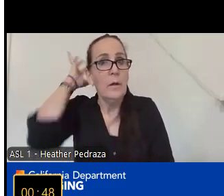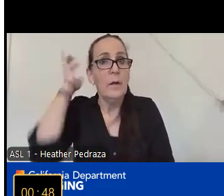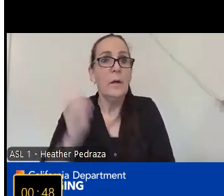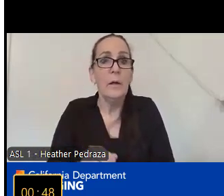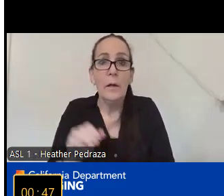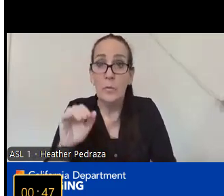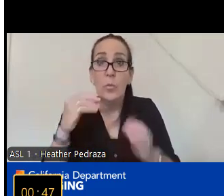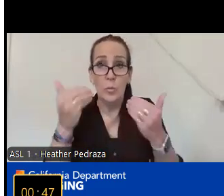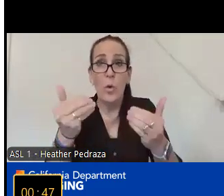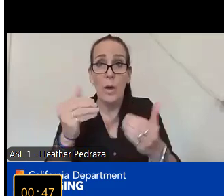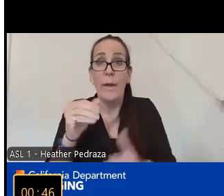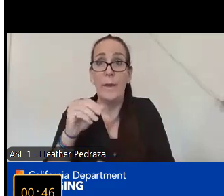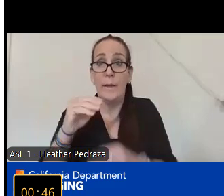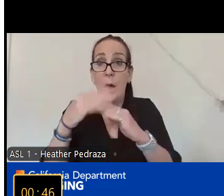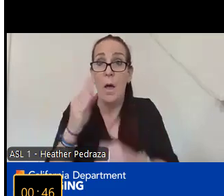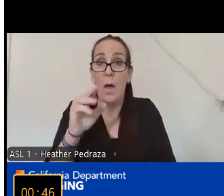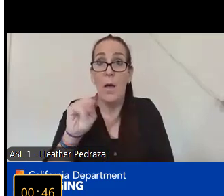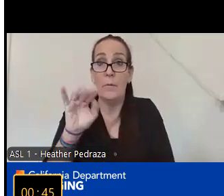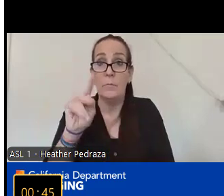Priscilla, you can unmute your line.